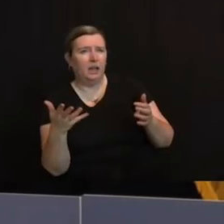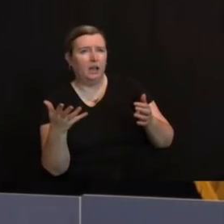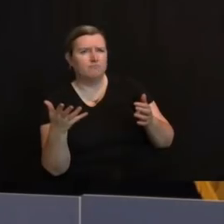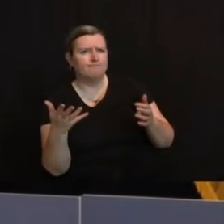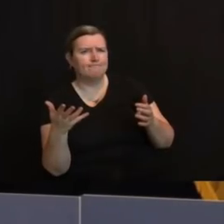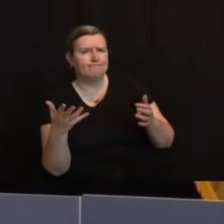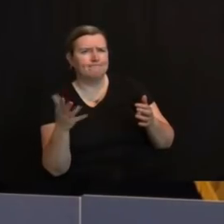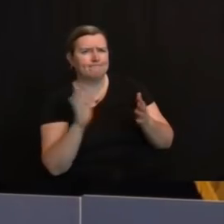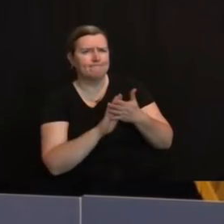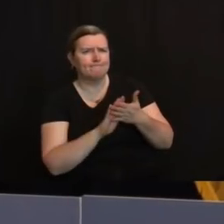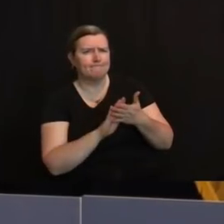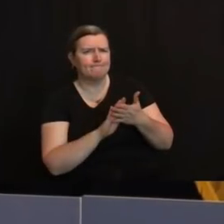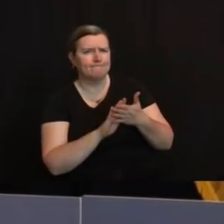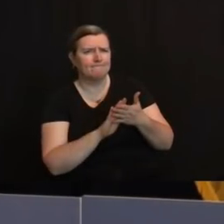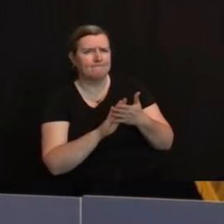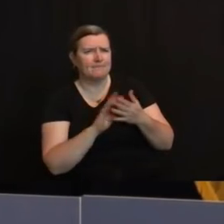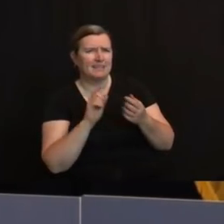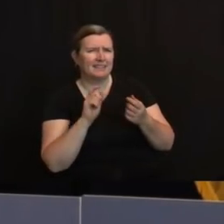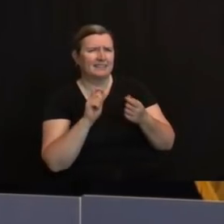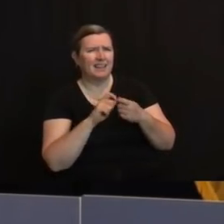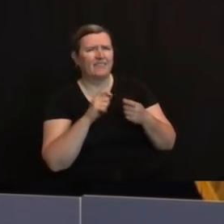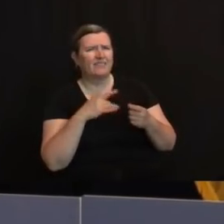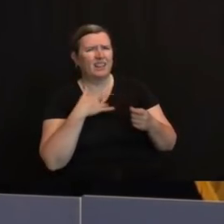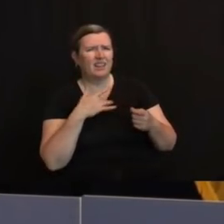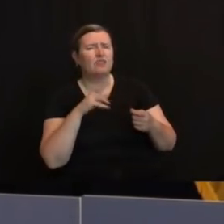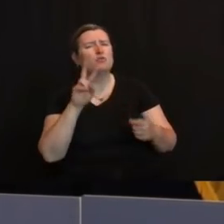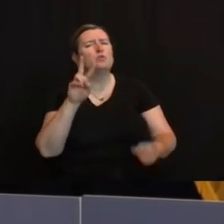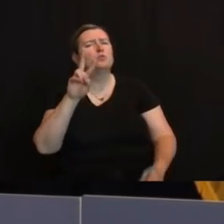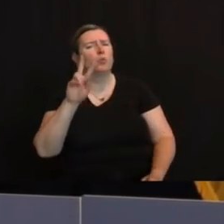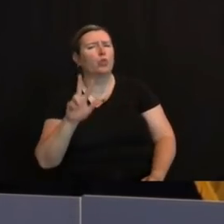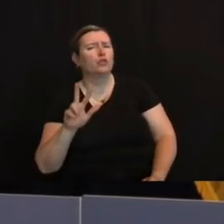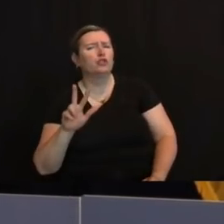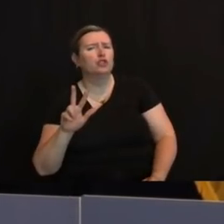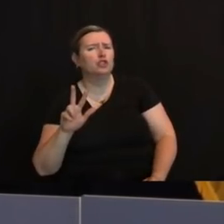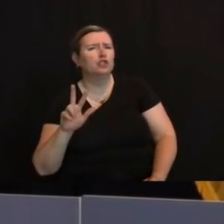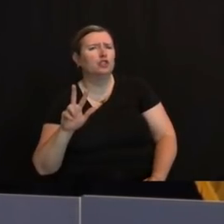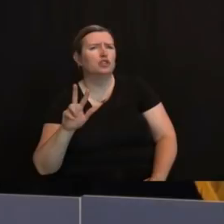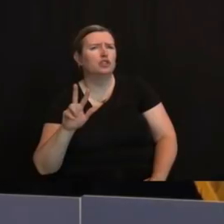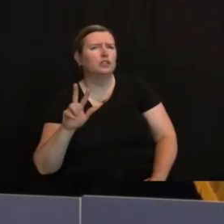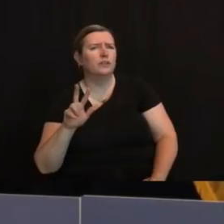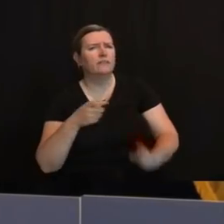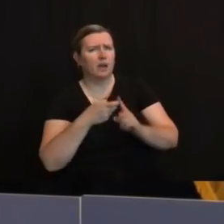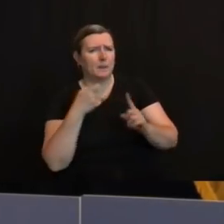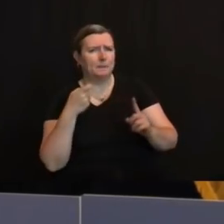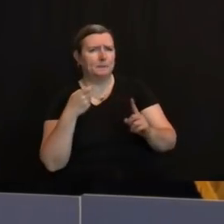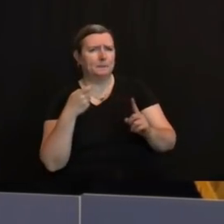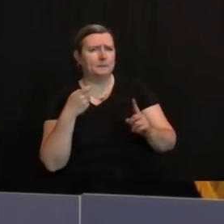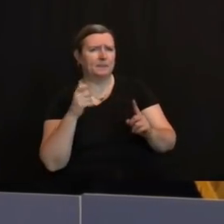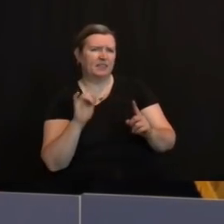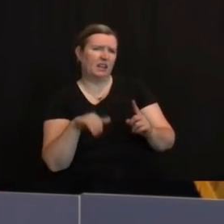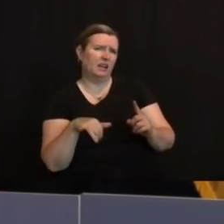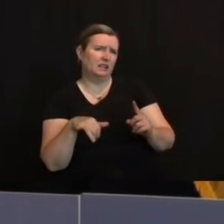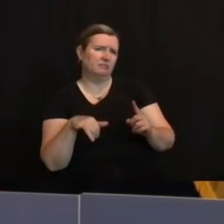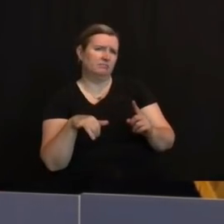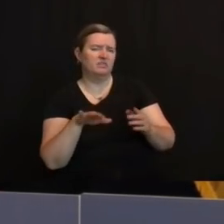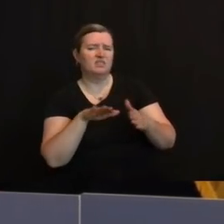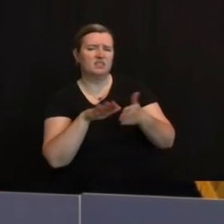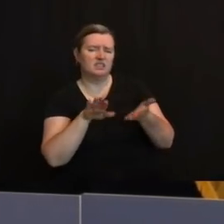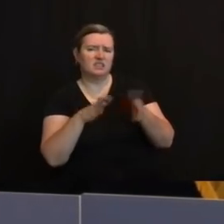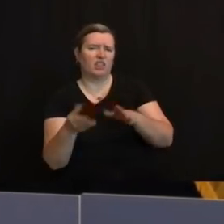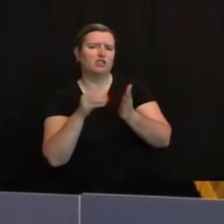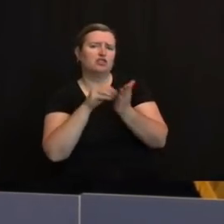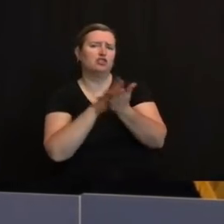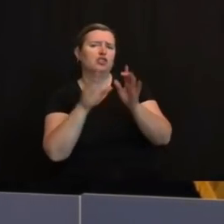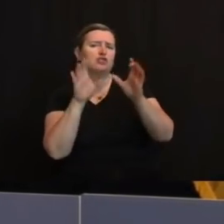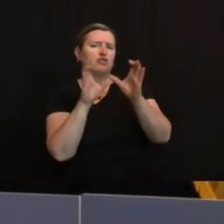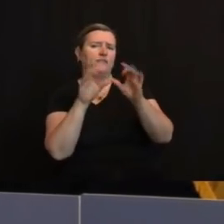me on the number, but roughly 2/3, somewhere in that range. I, by the way, do have an answer back to that question, which I didn't answer before,